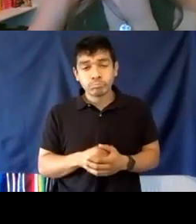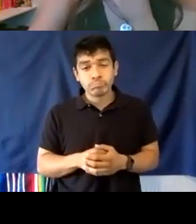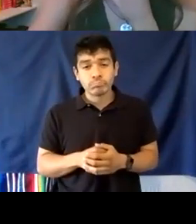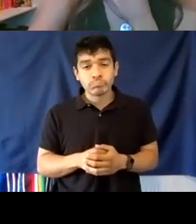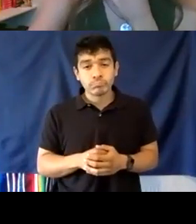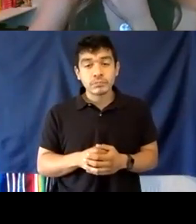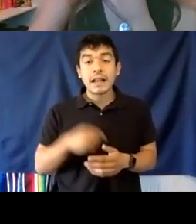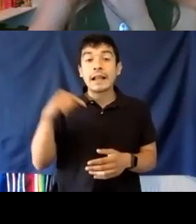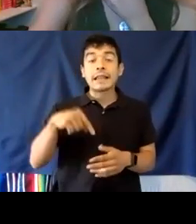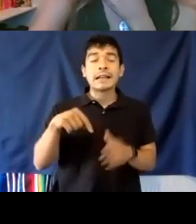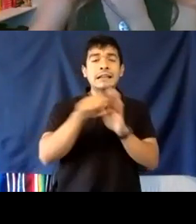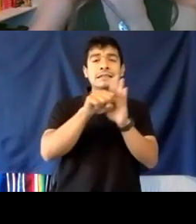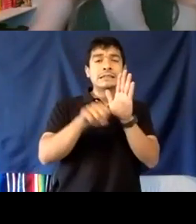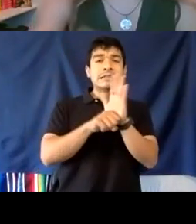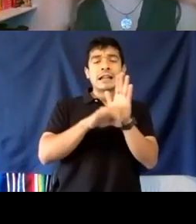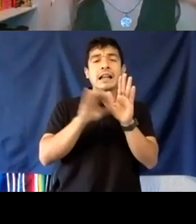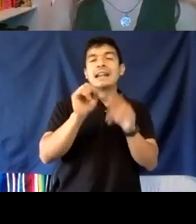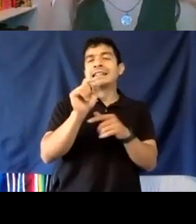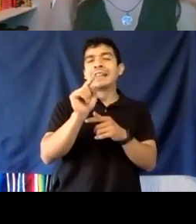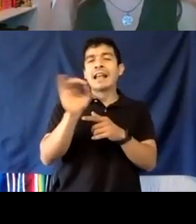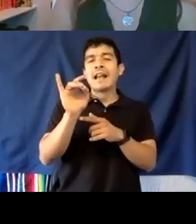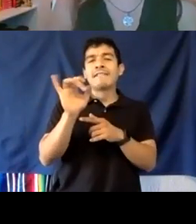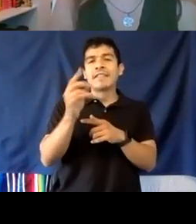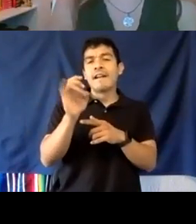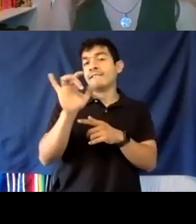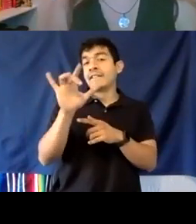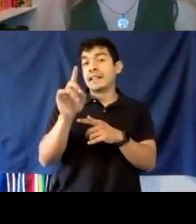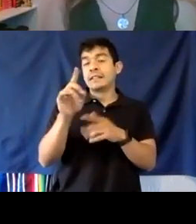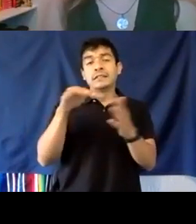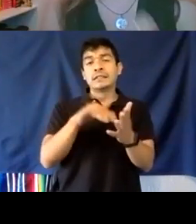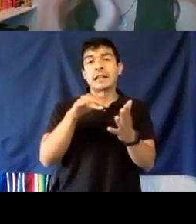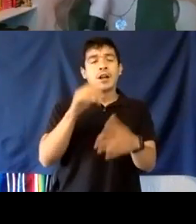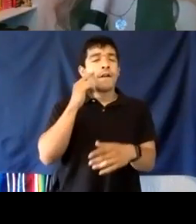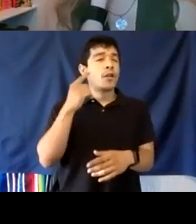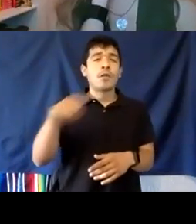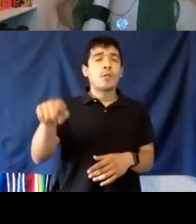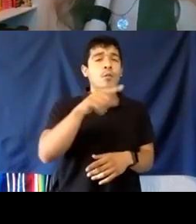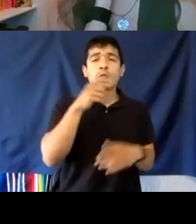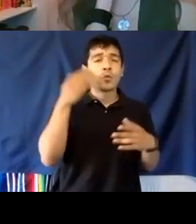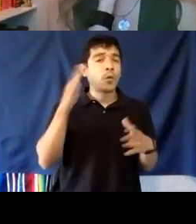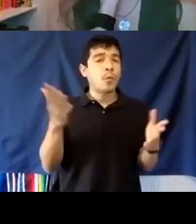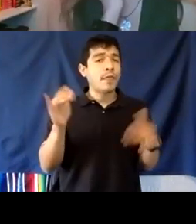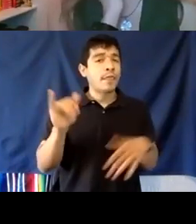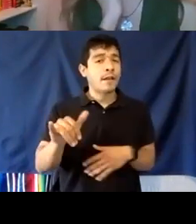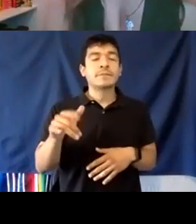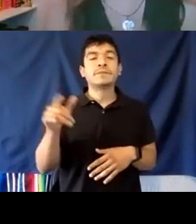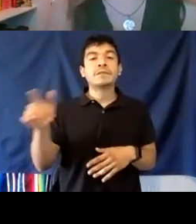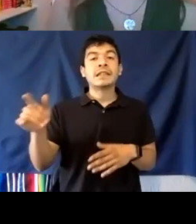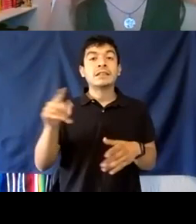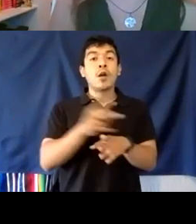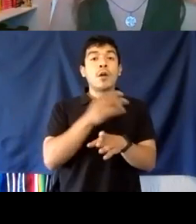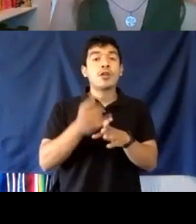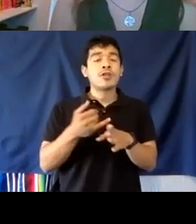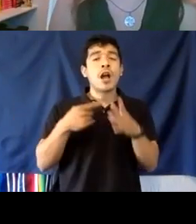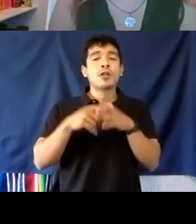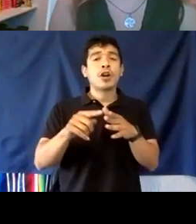So the State of the Field study, for those who don't know it, is a project that we started in collaboration